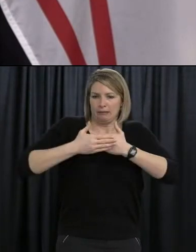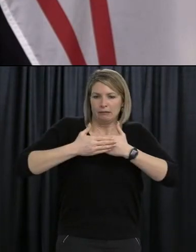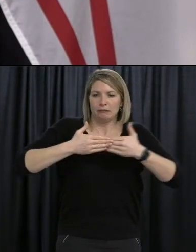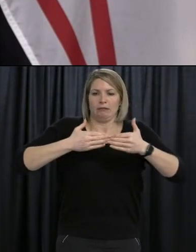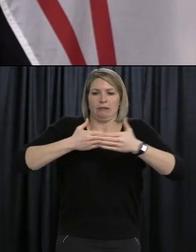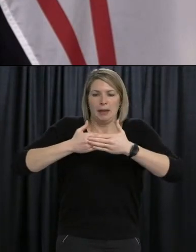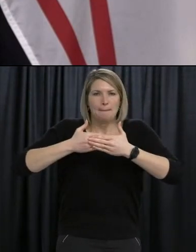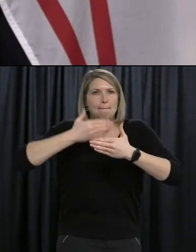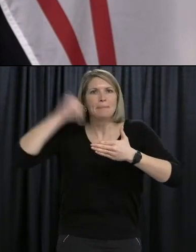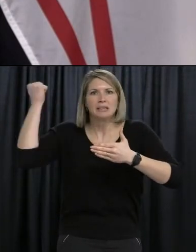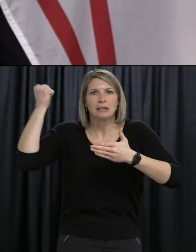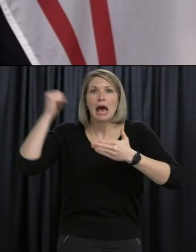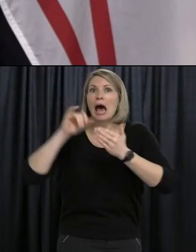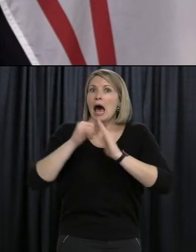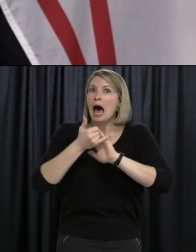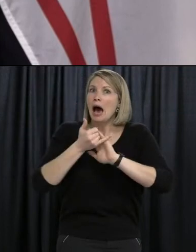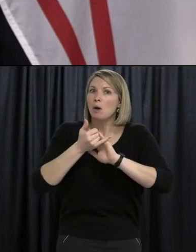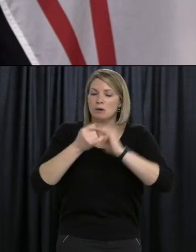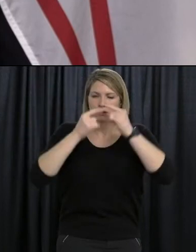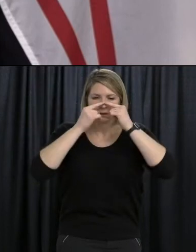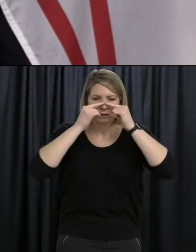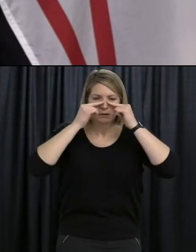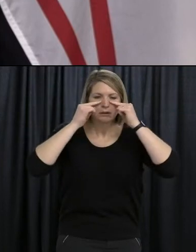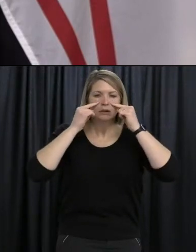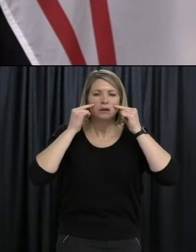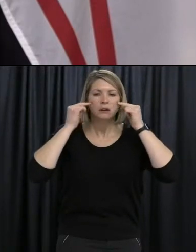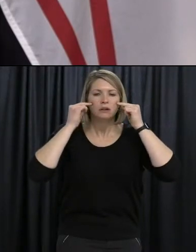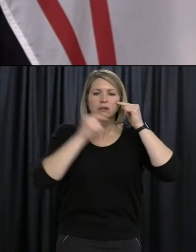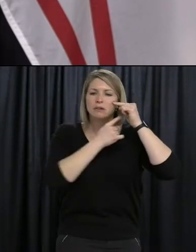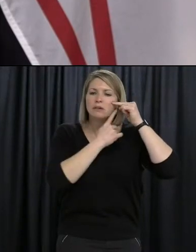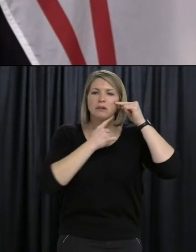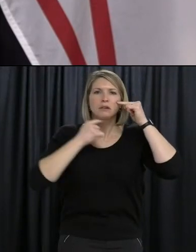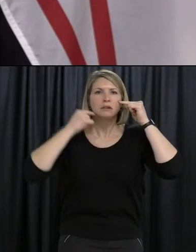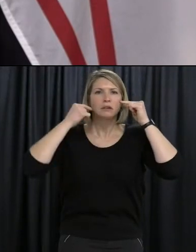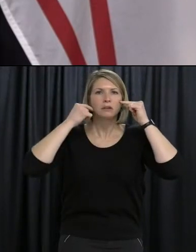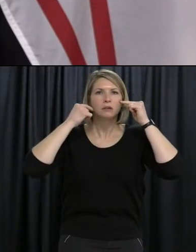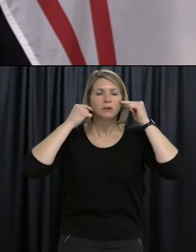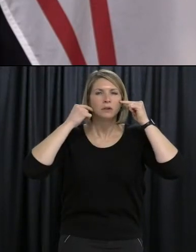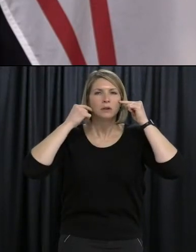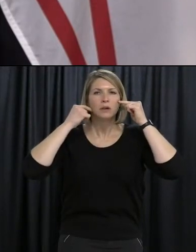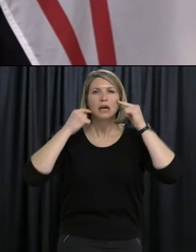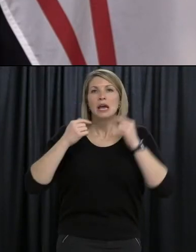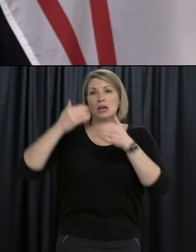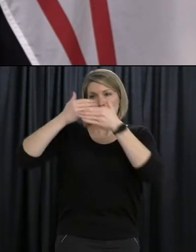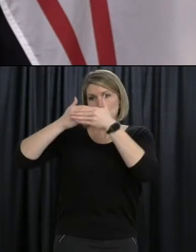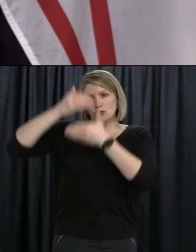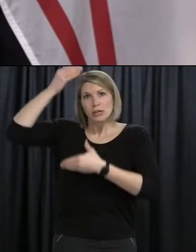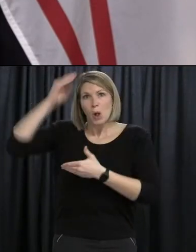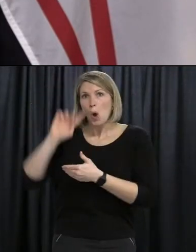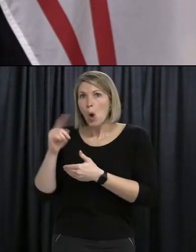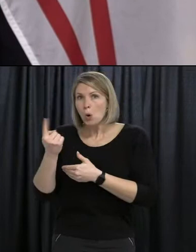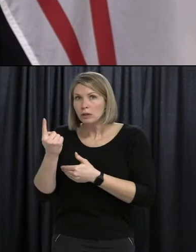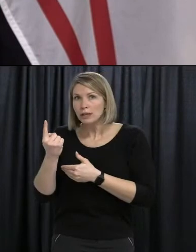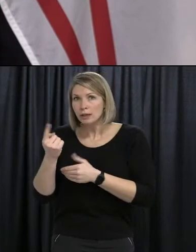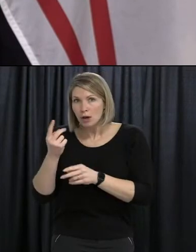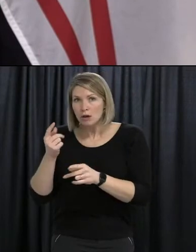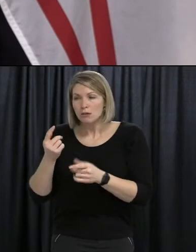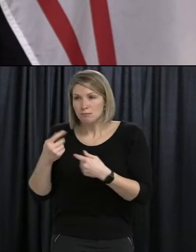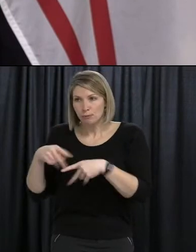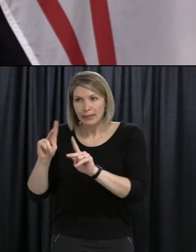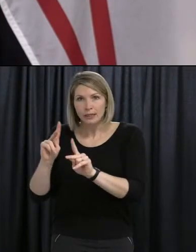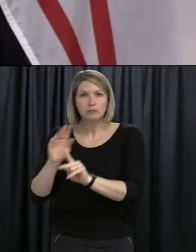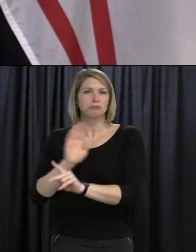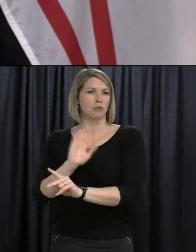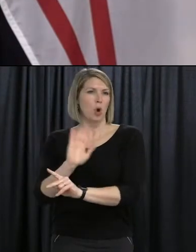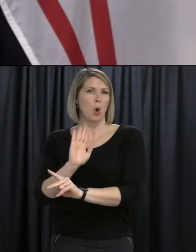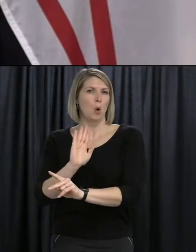chin and has no gaps. A face shield is not acceptable. Do not pull the mask down to be heard. Sanitize your